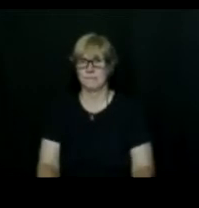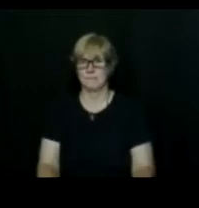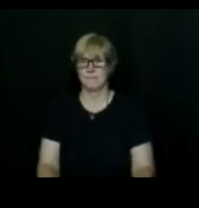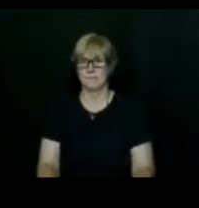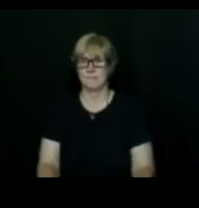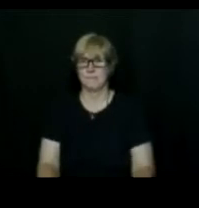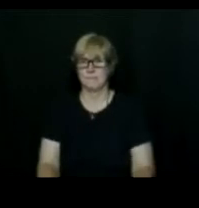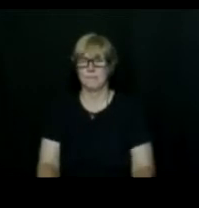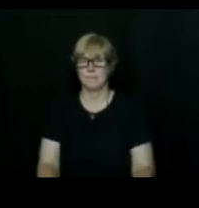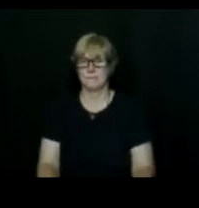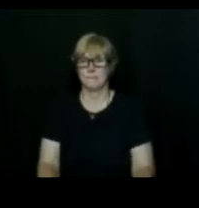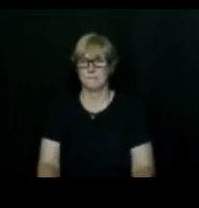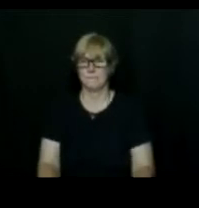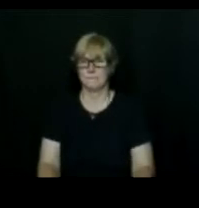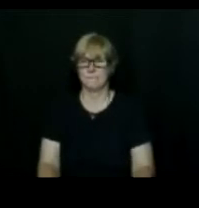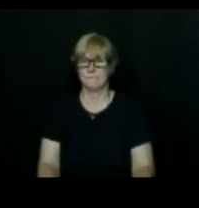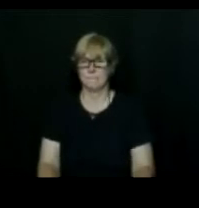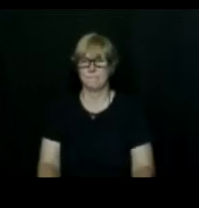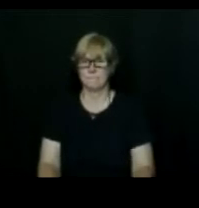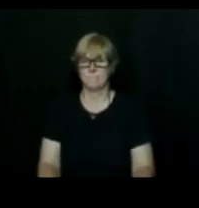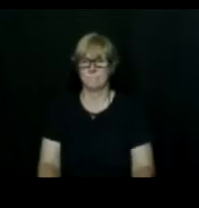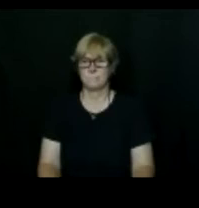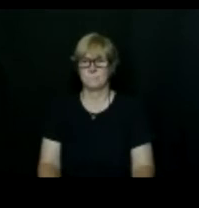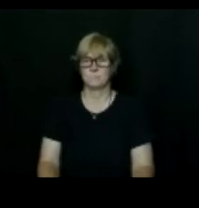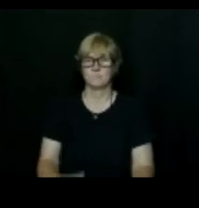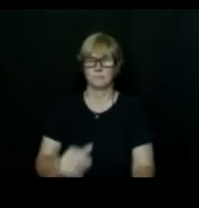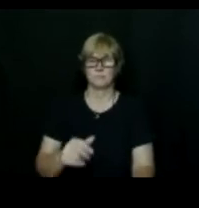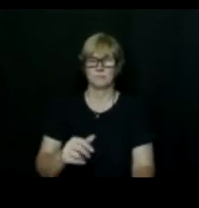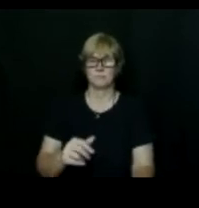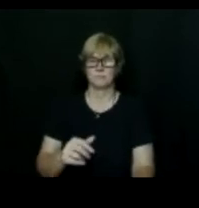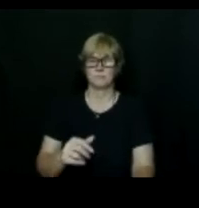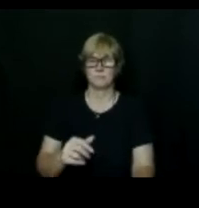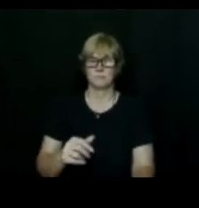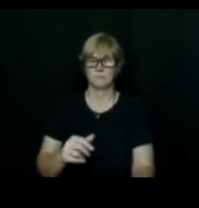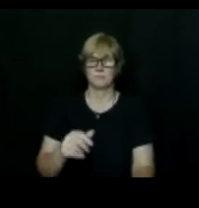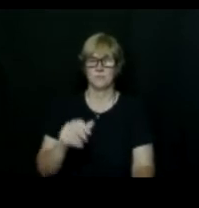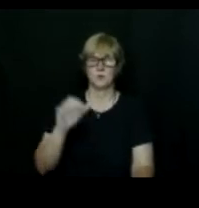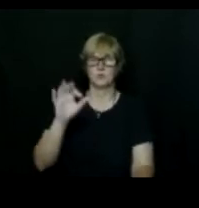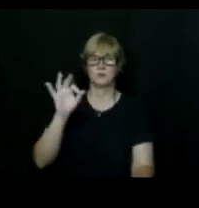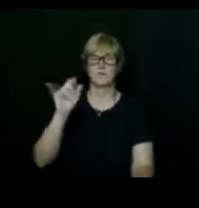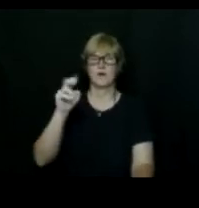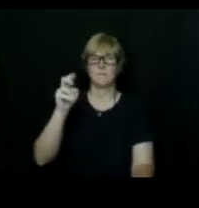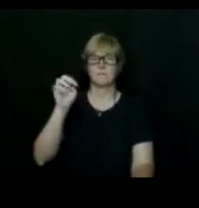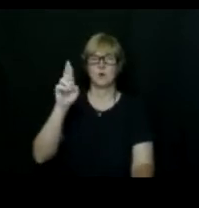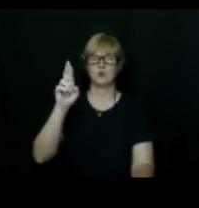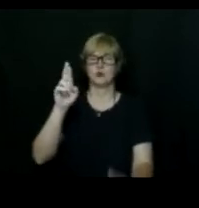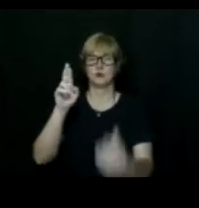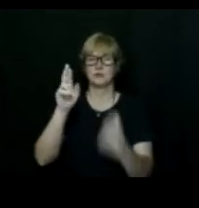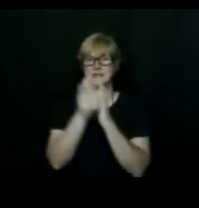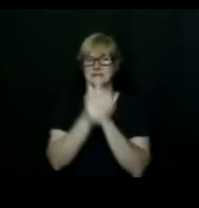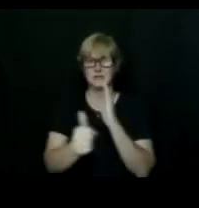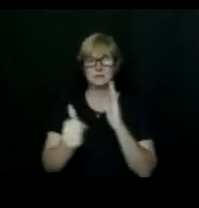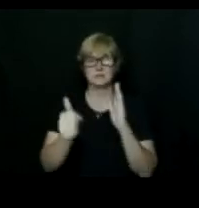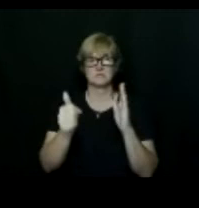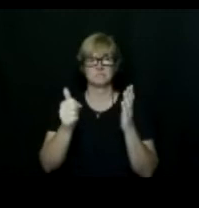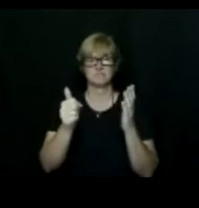case, fine motor skills might be relevant for those tasks where children count. And that is how they solved the calculation task, if you